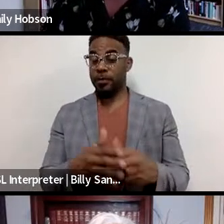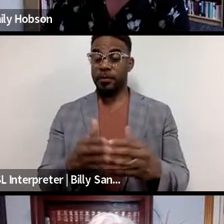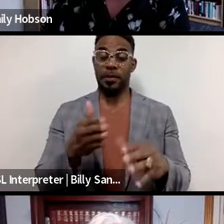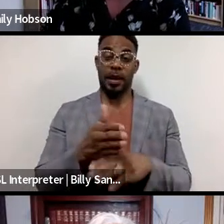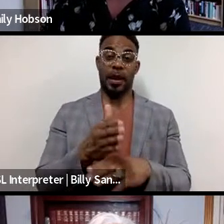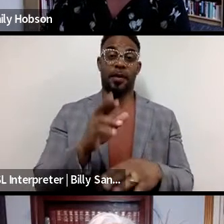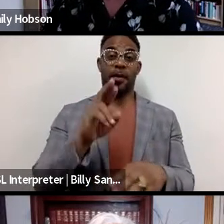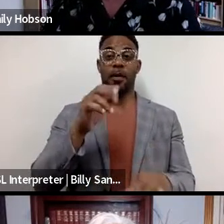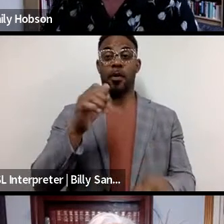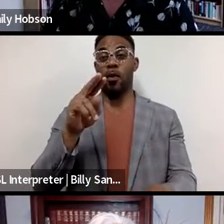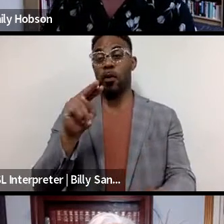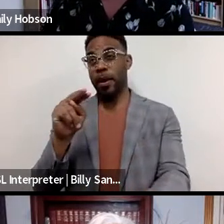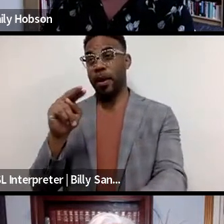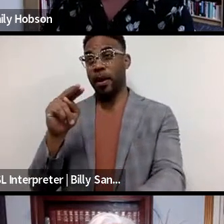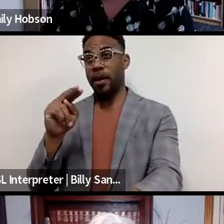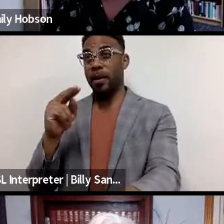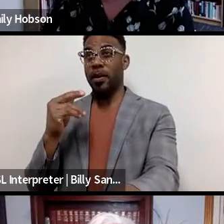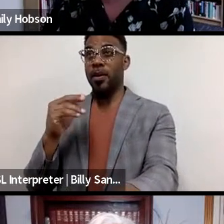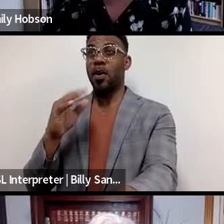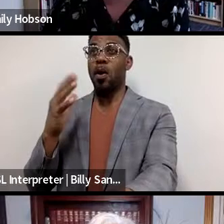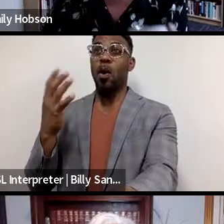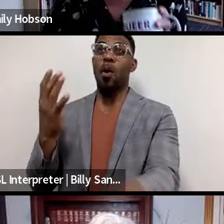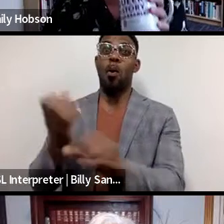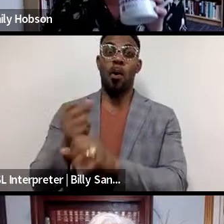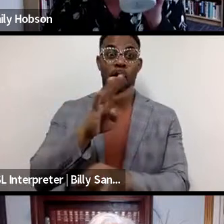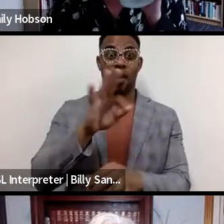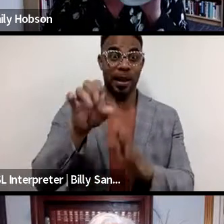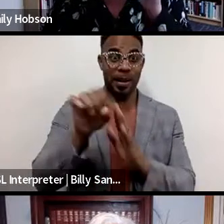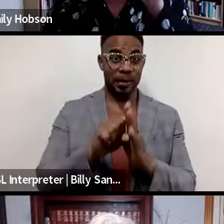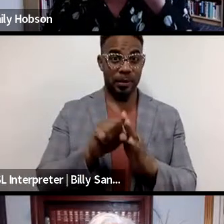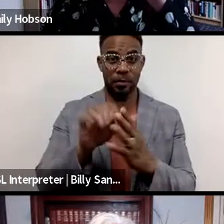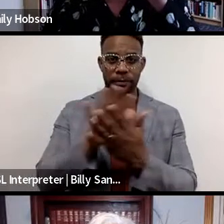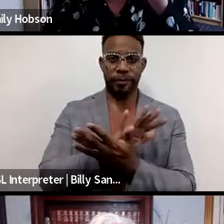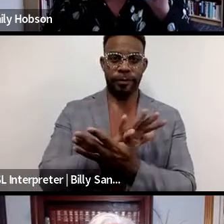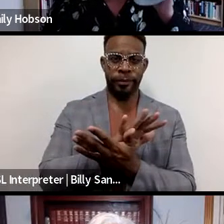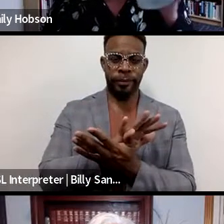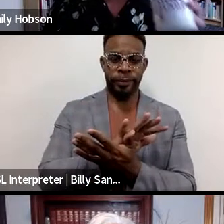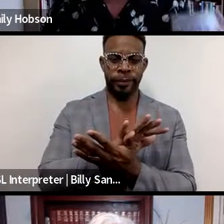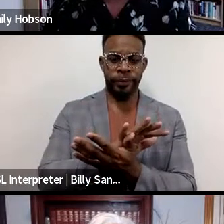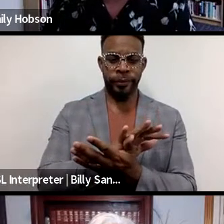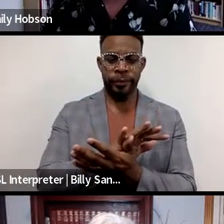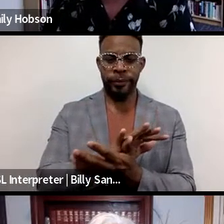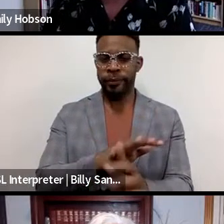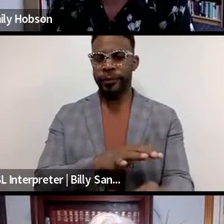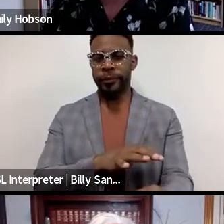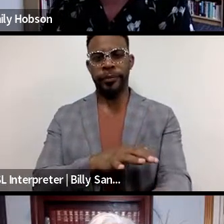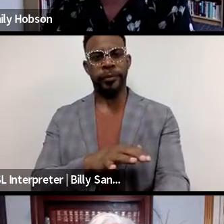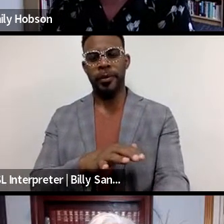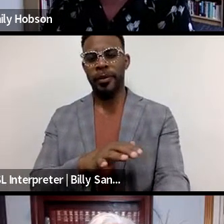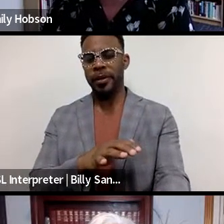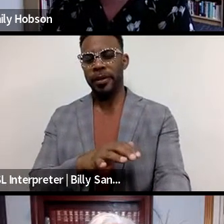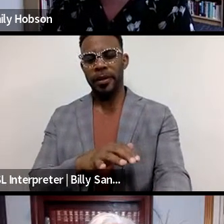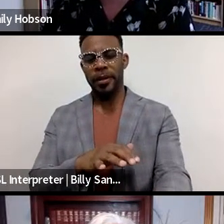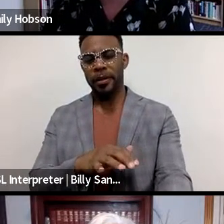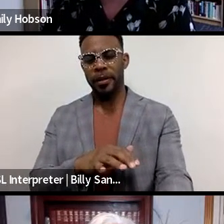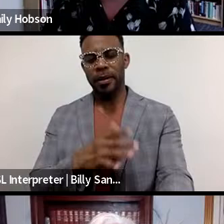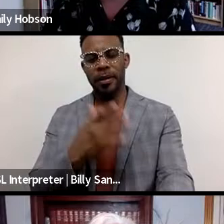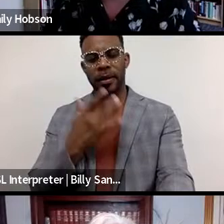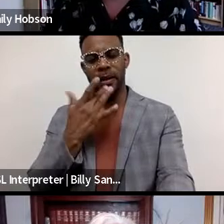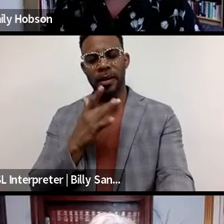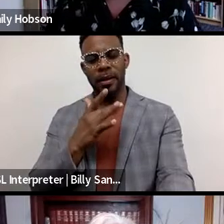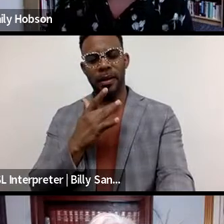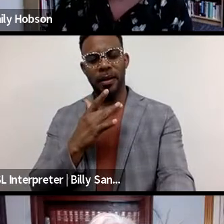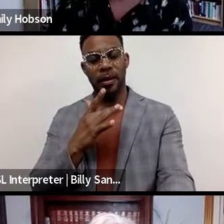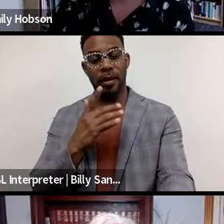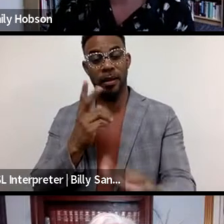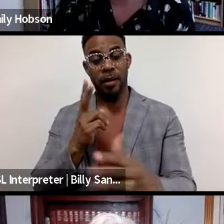after Reagan won 49 states, things looked pretty bleak. But fortunately, a couple weeks